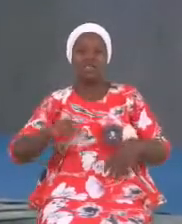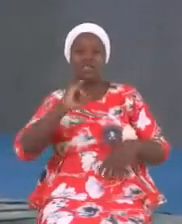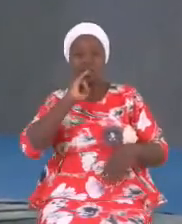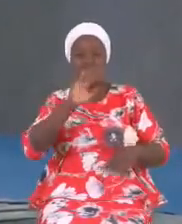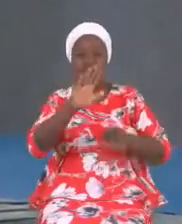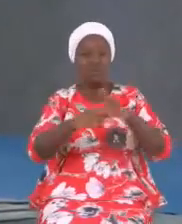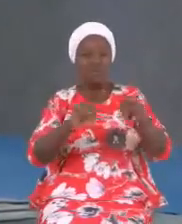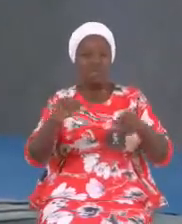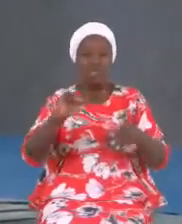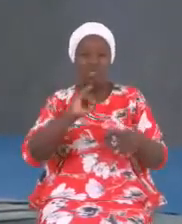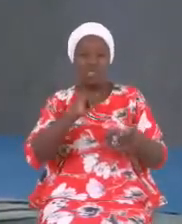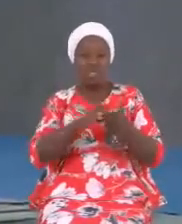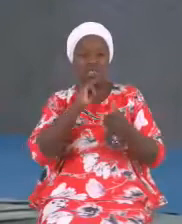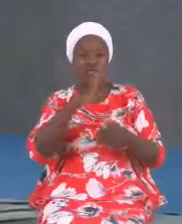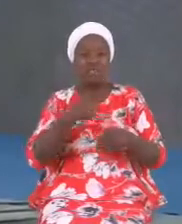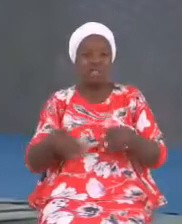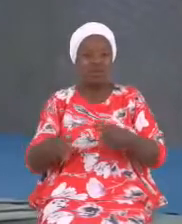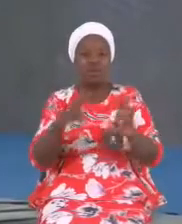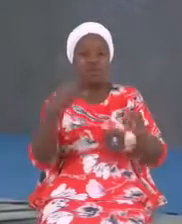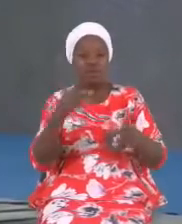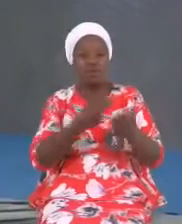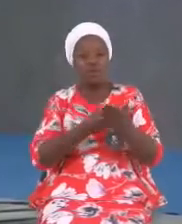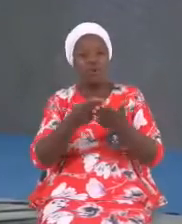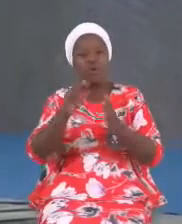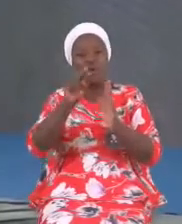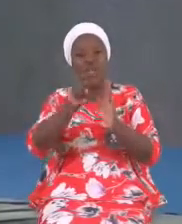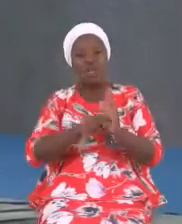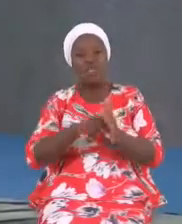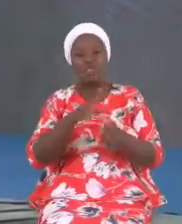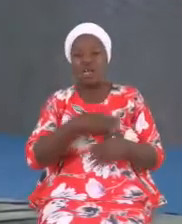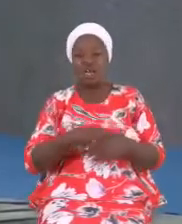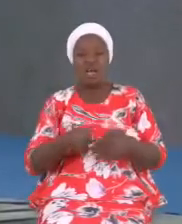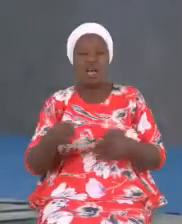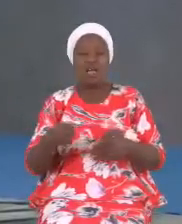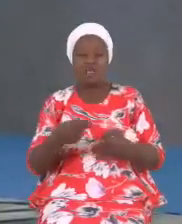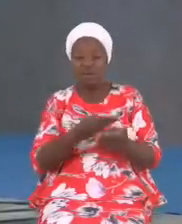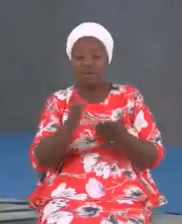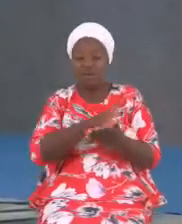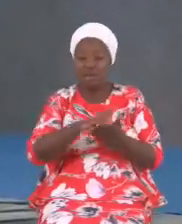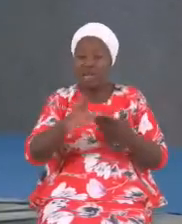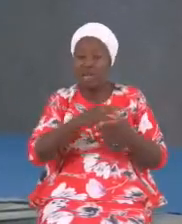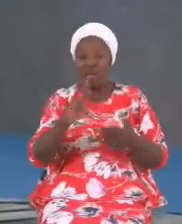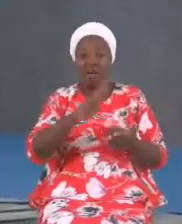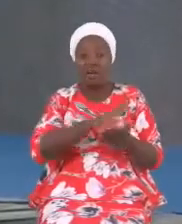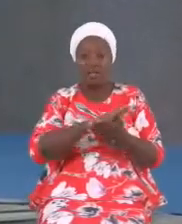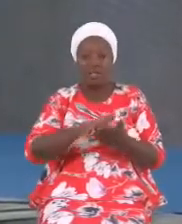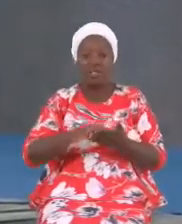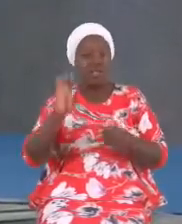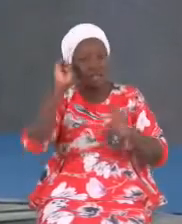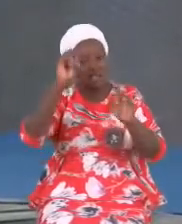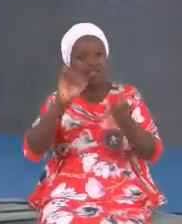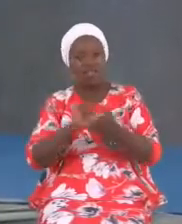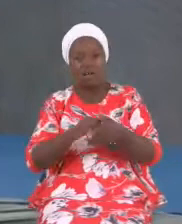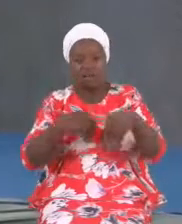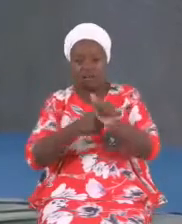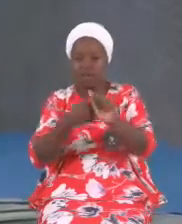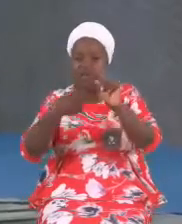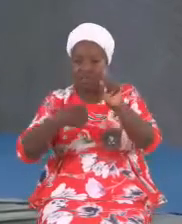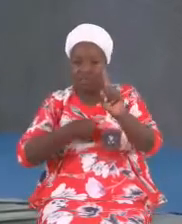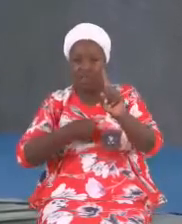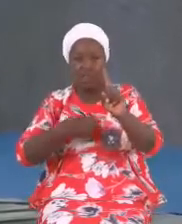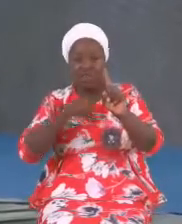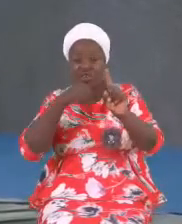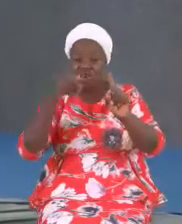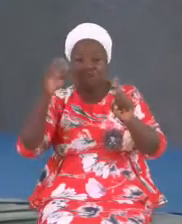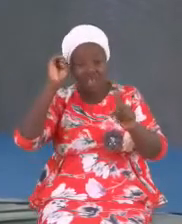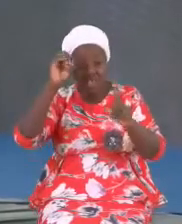of holiness, in the way of righteousness. He that followeth me, not he that followed me